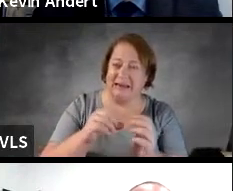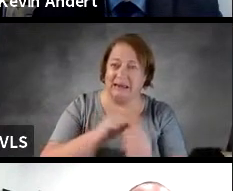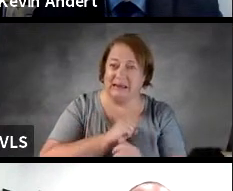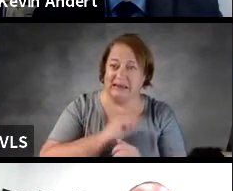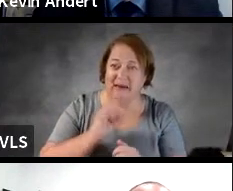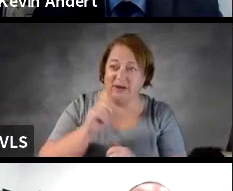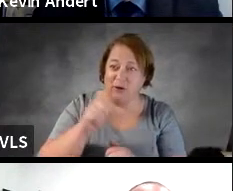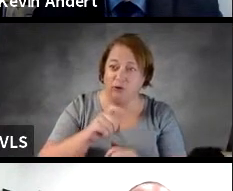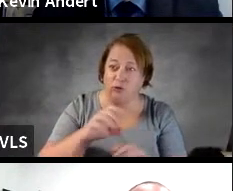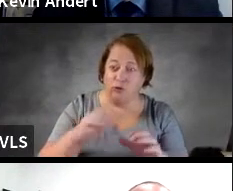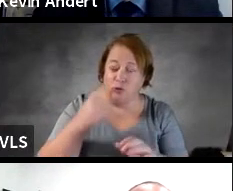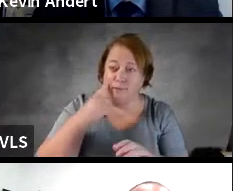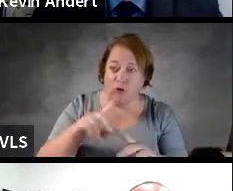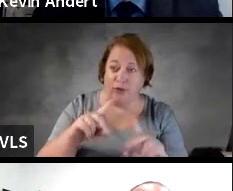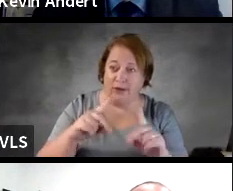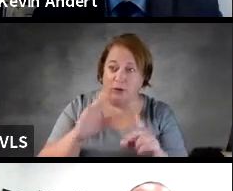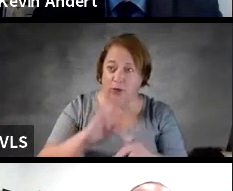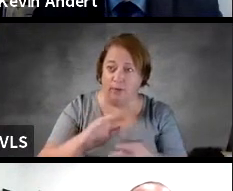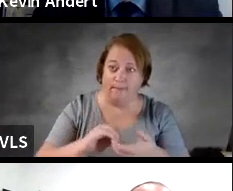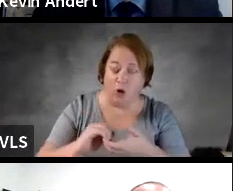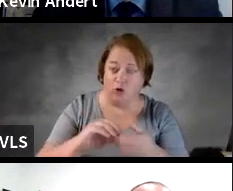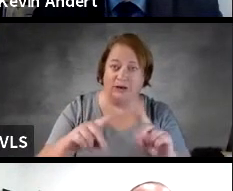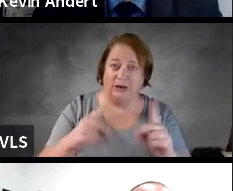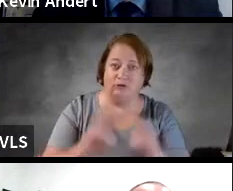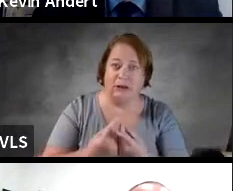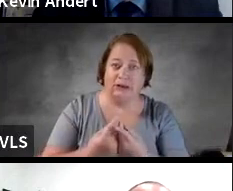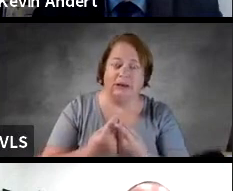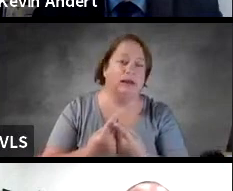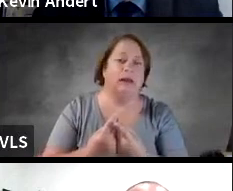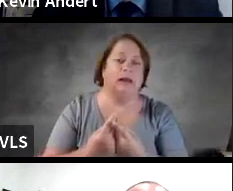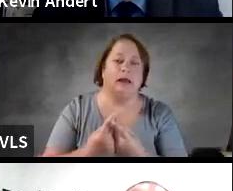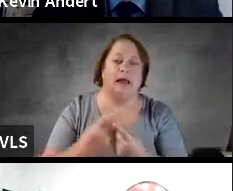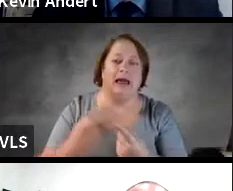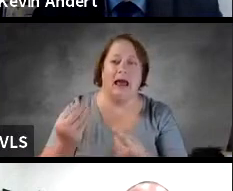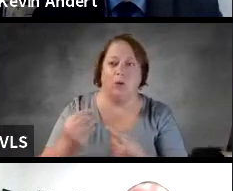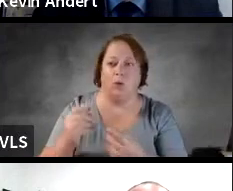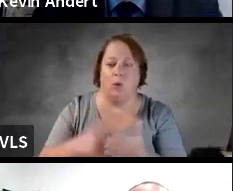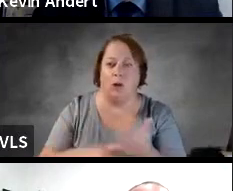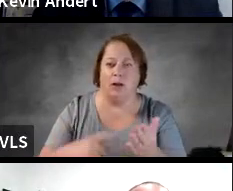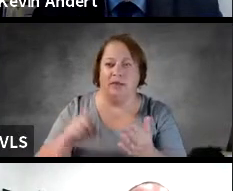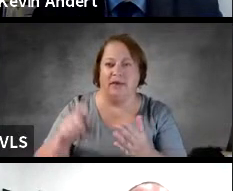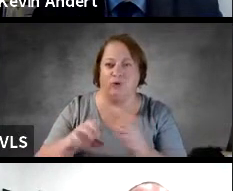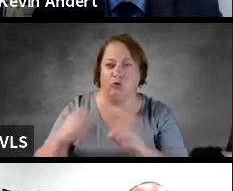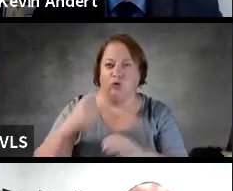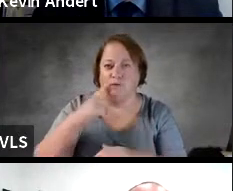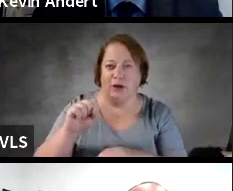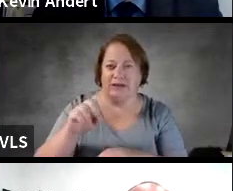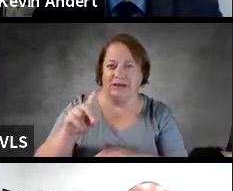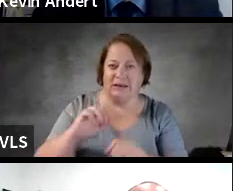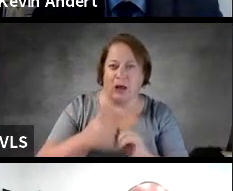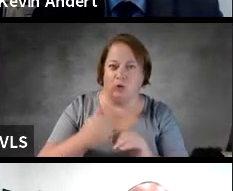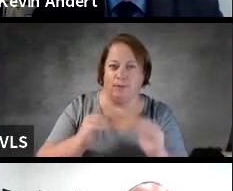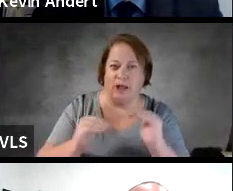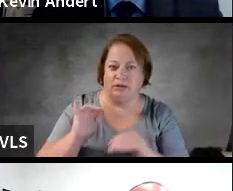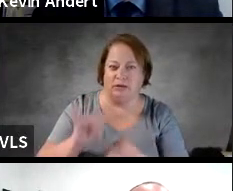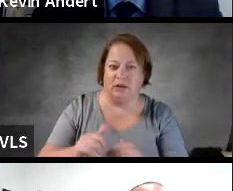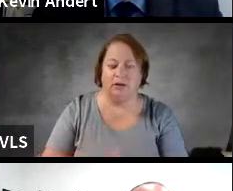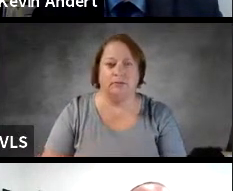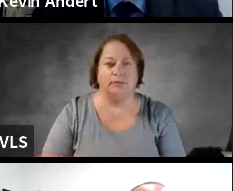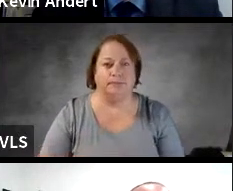the district they work within, for the partner district, and what they needed to do for SSD?